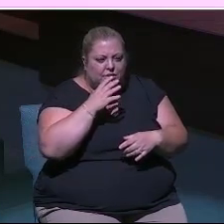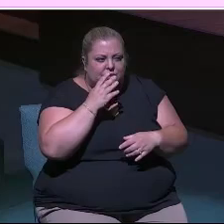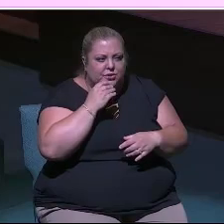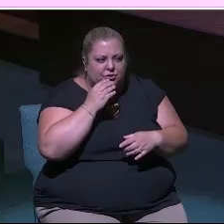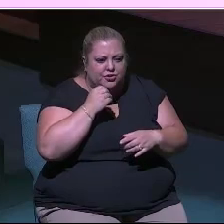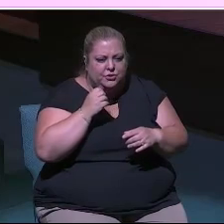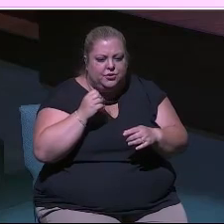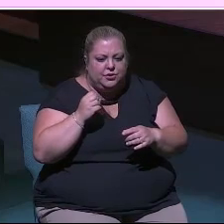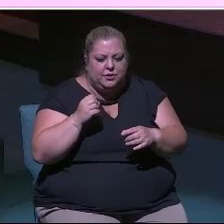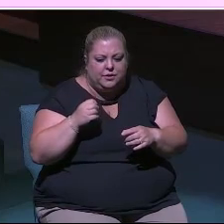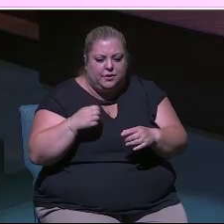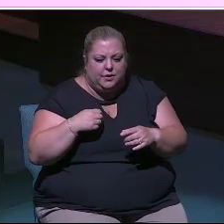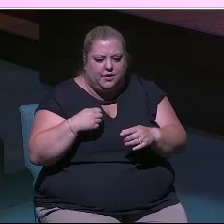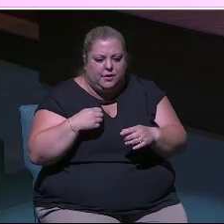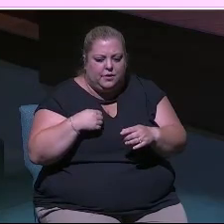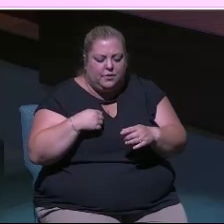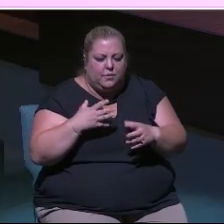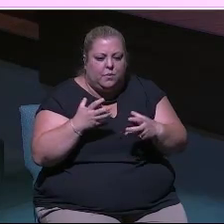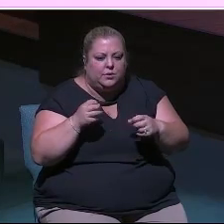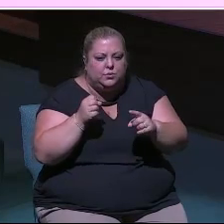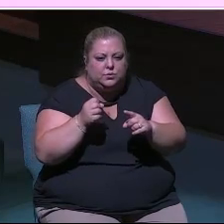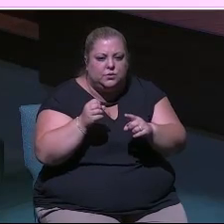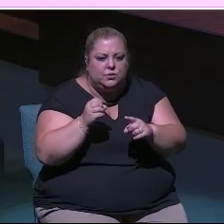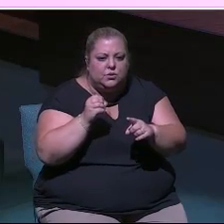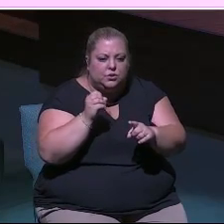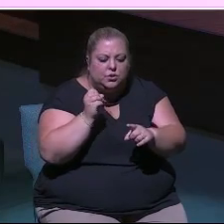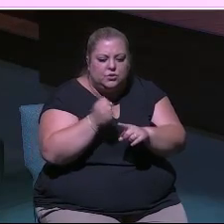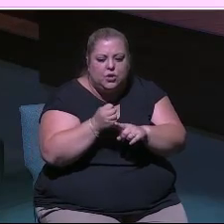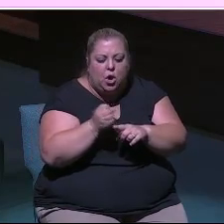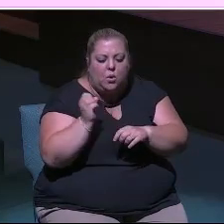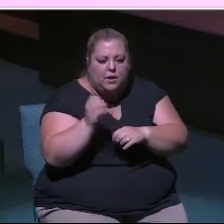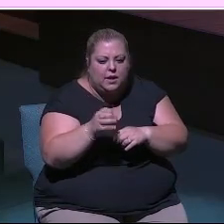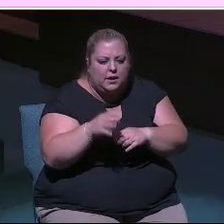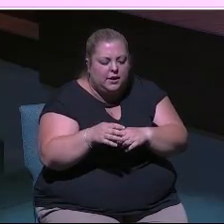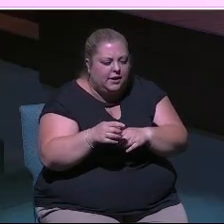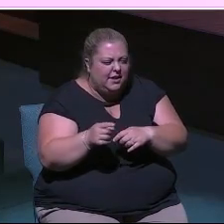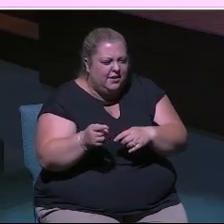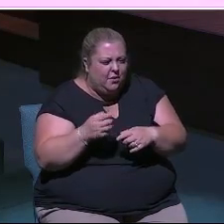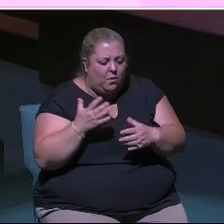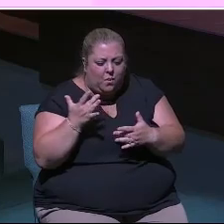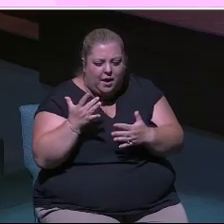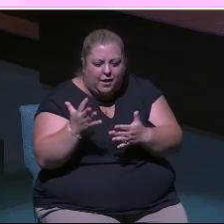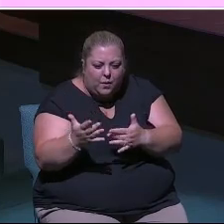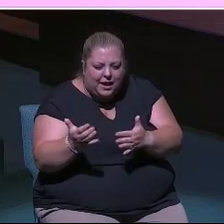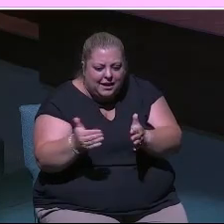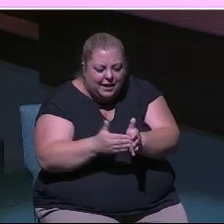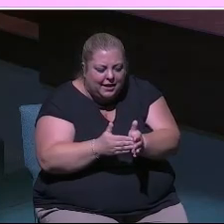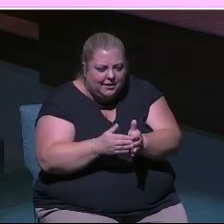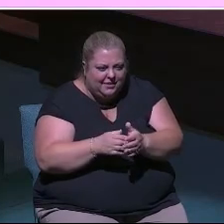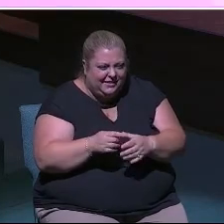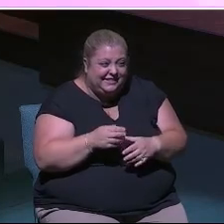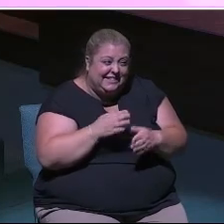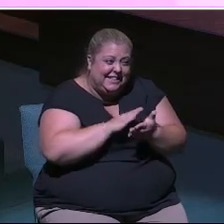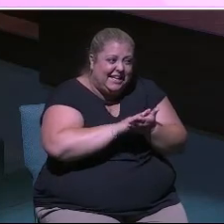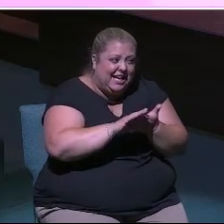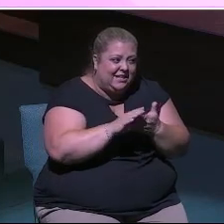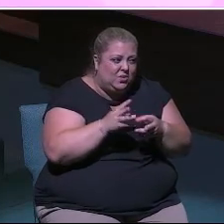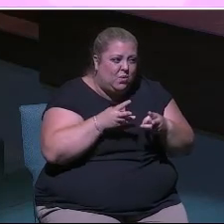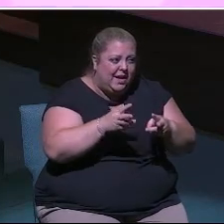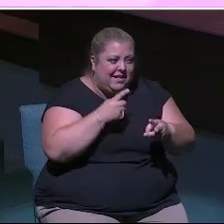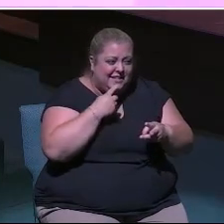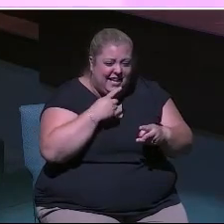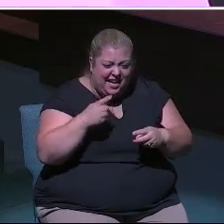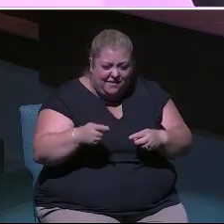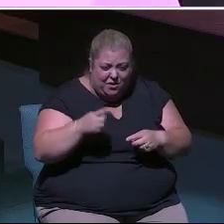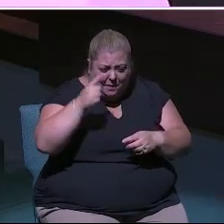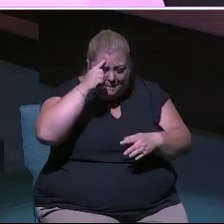thee there, and goest thou thither again? That's a nice way of saying, have you lost your mind? The last time